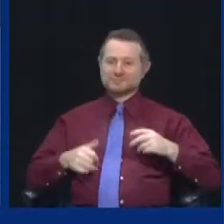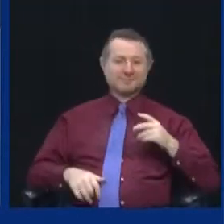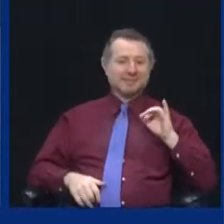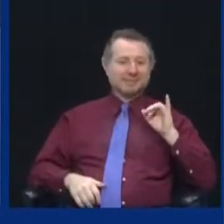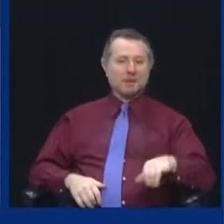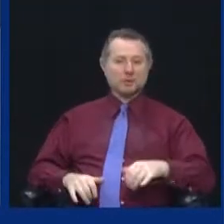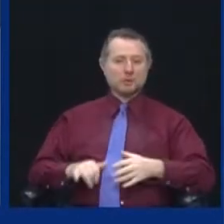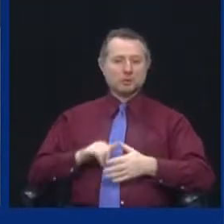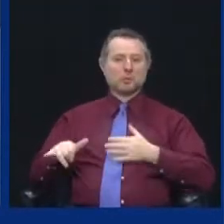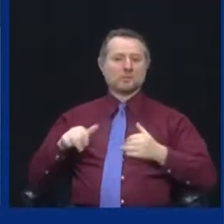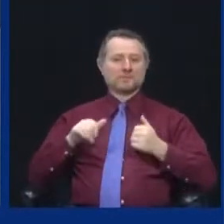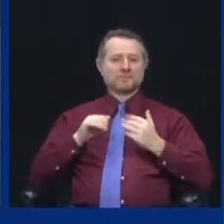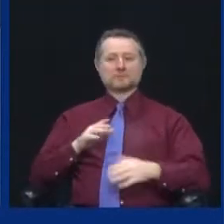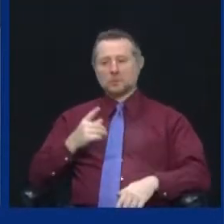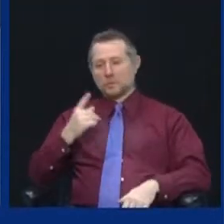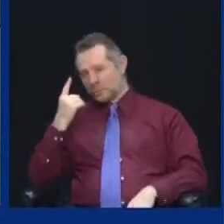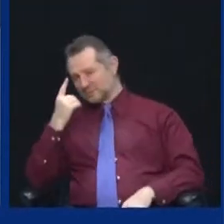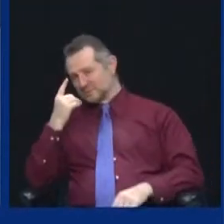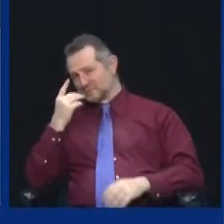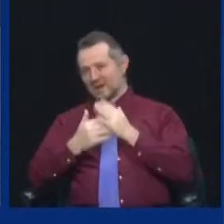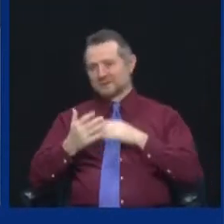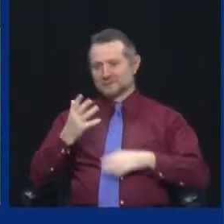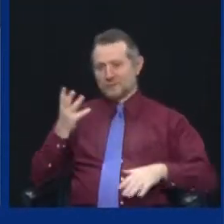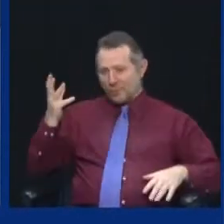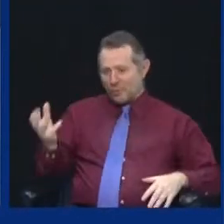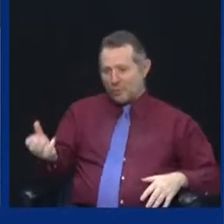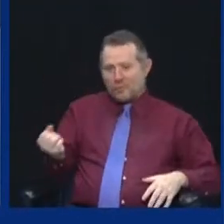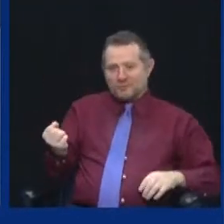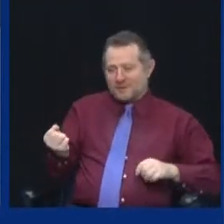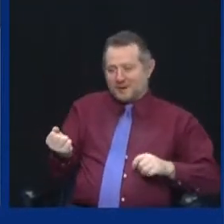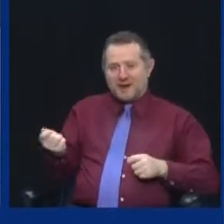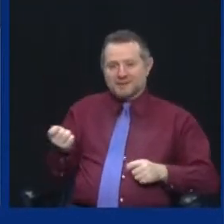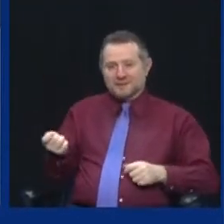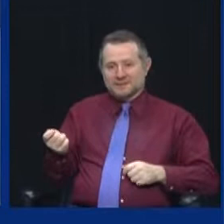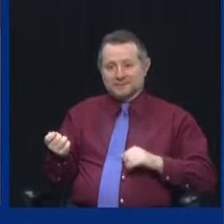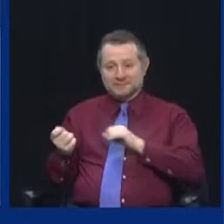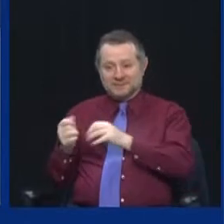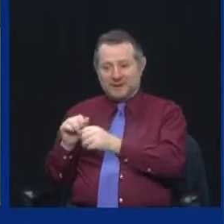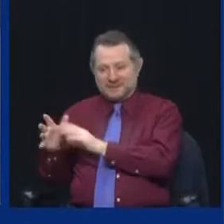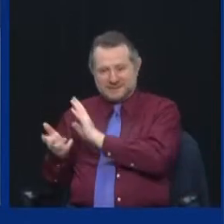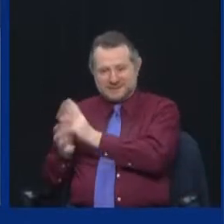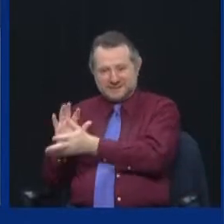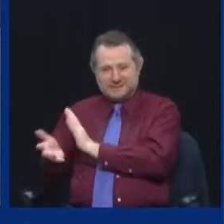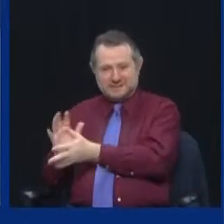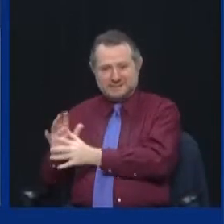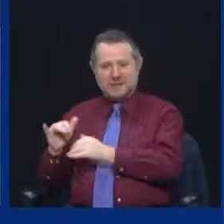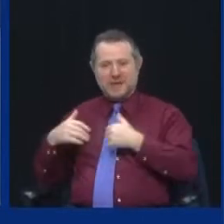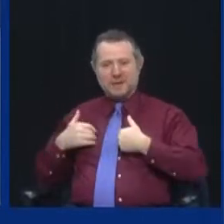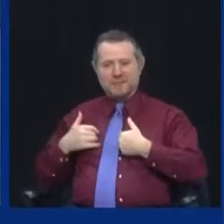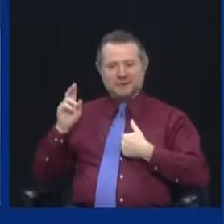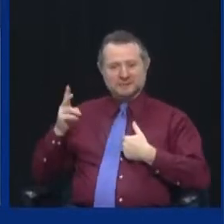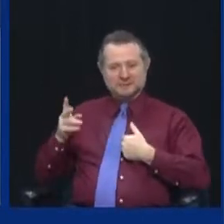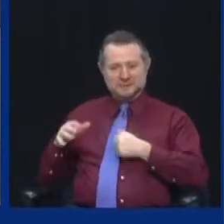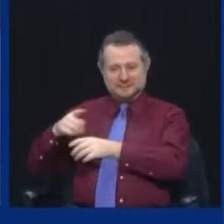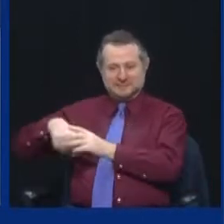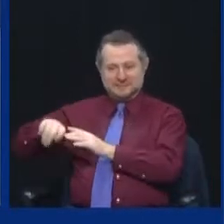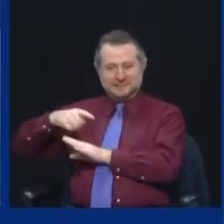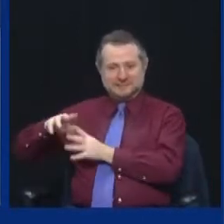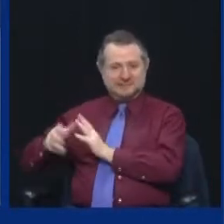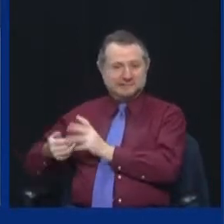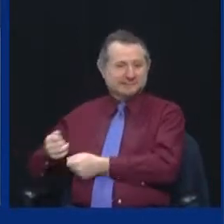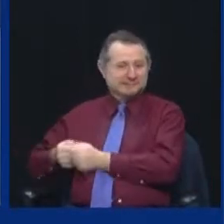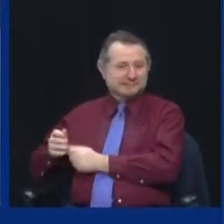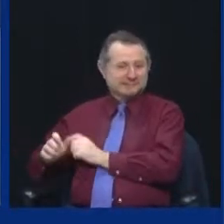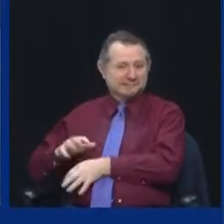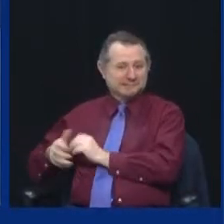forward. One hand managing the COVID beast, but one hand building a new future and